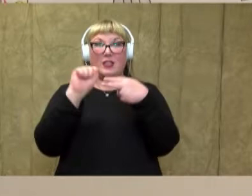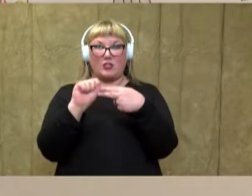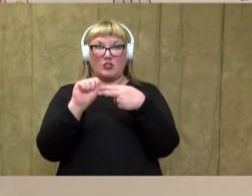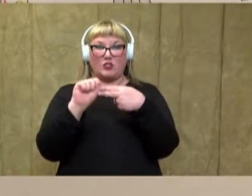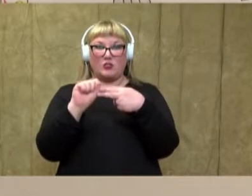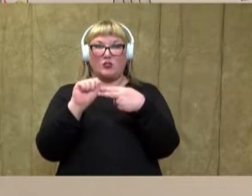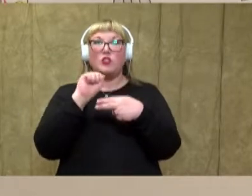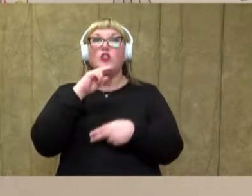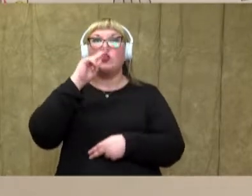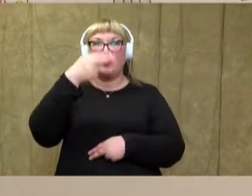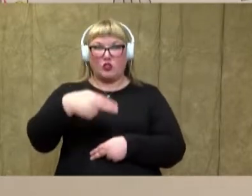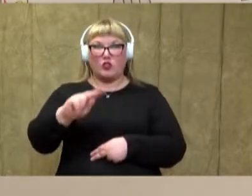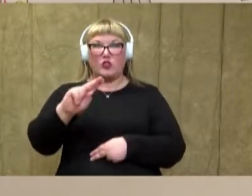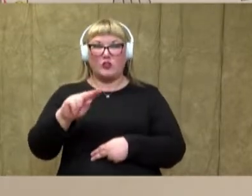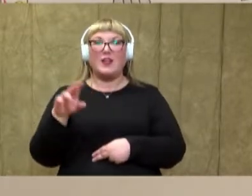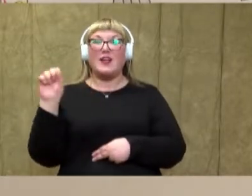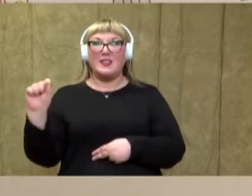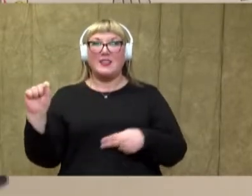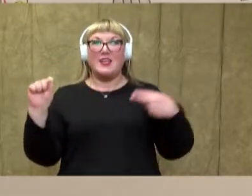SH,